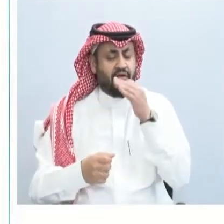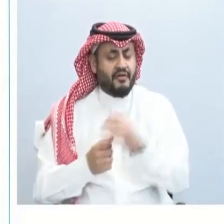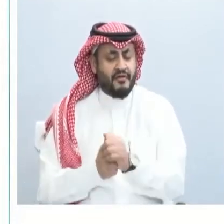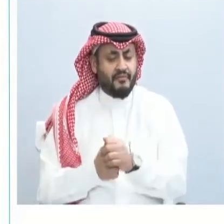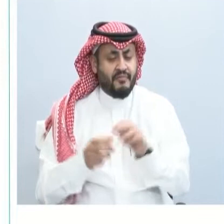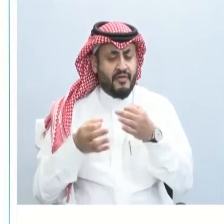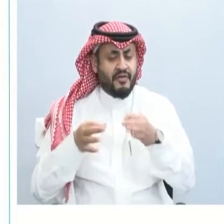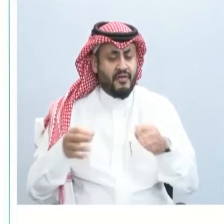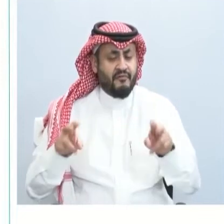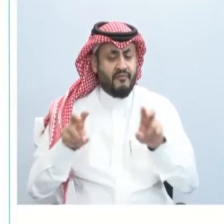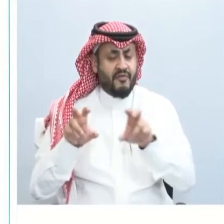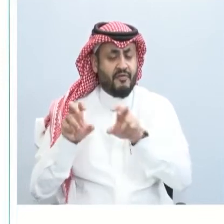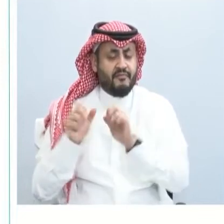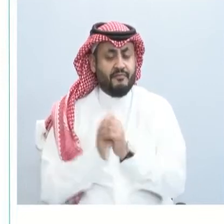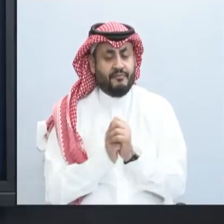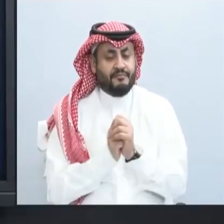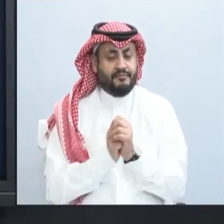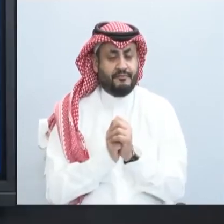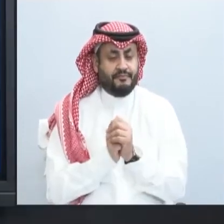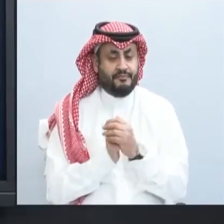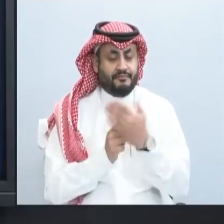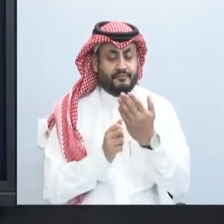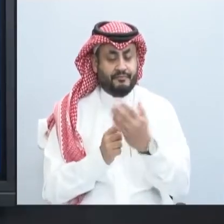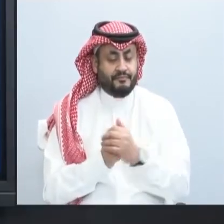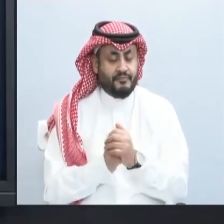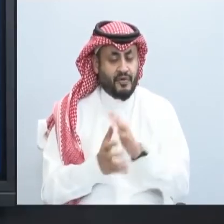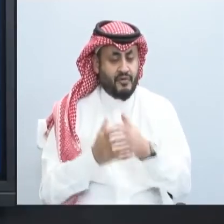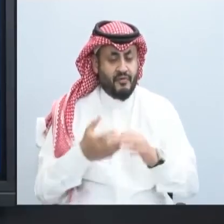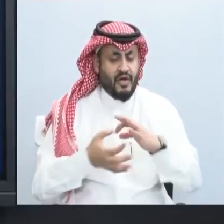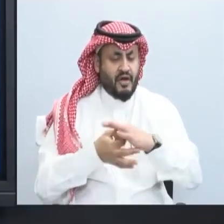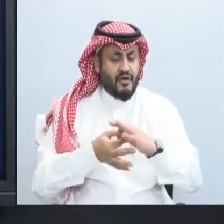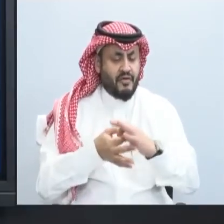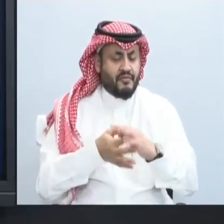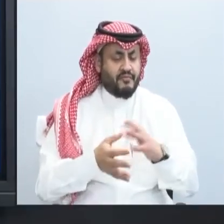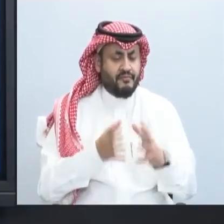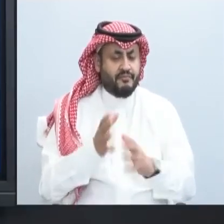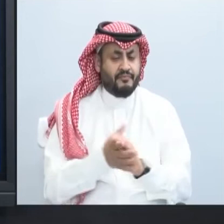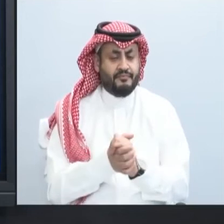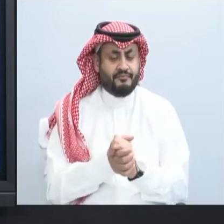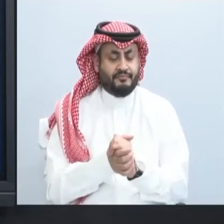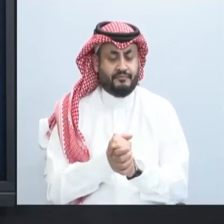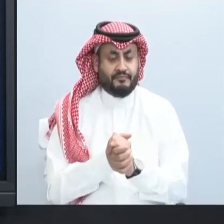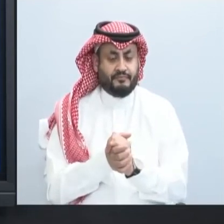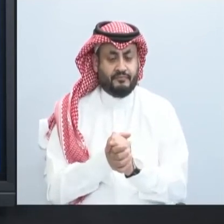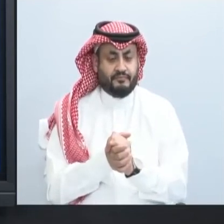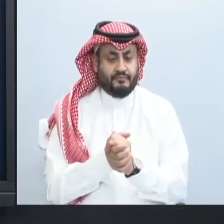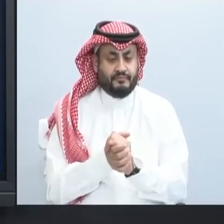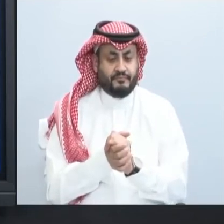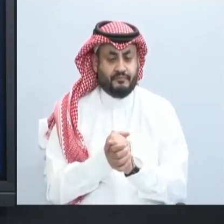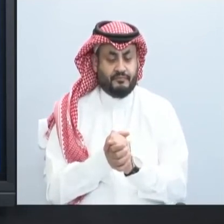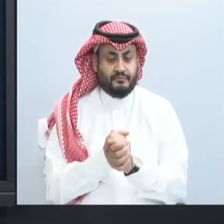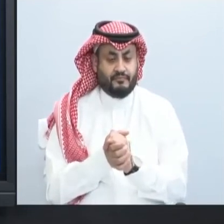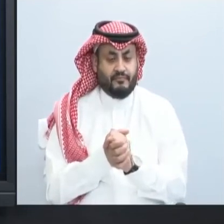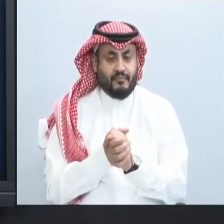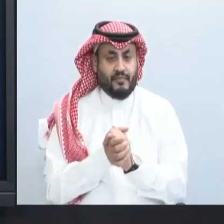Now let's listen to the words related to all of these sounds or all of these letters, and then